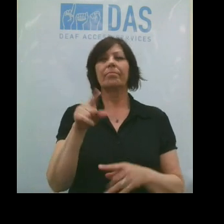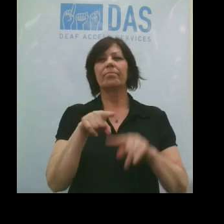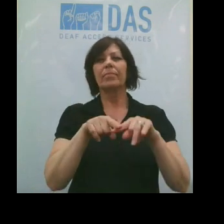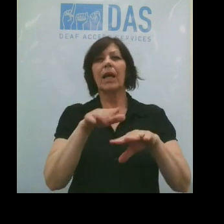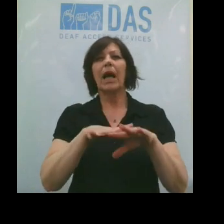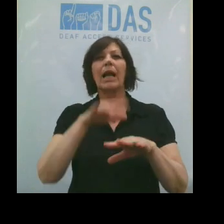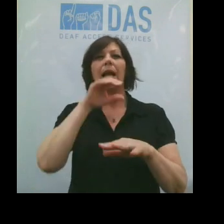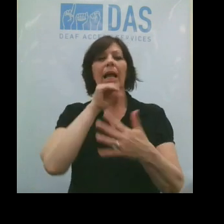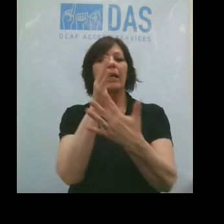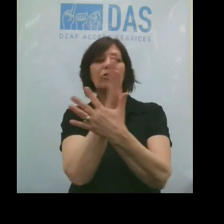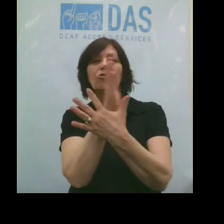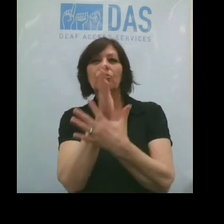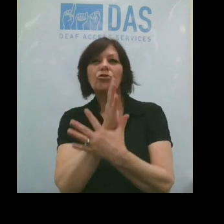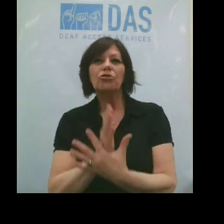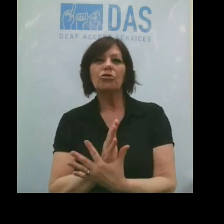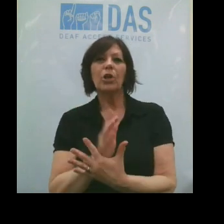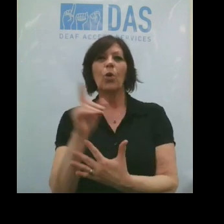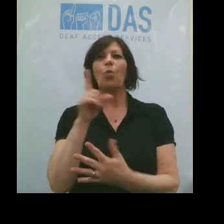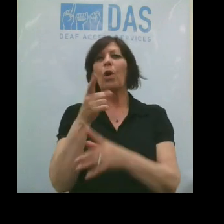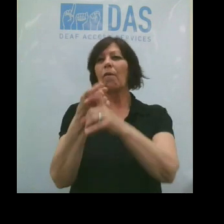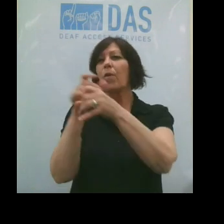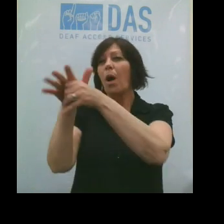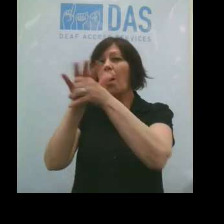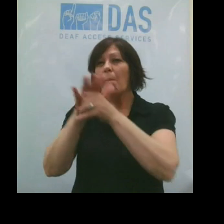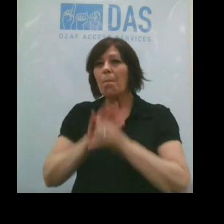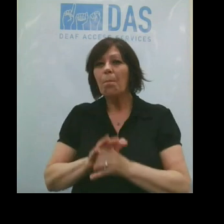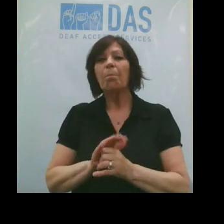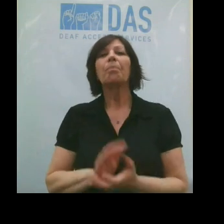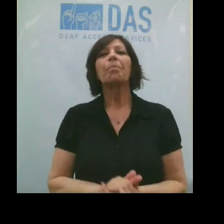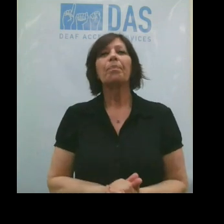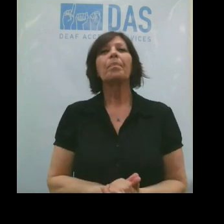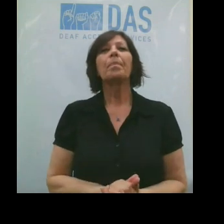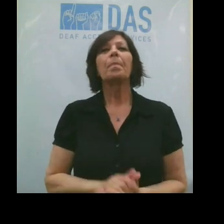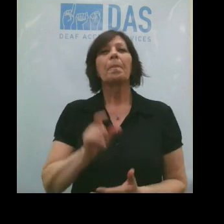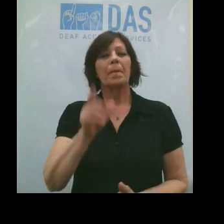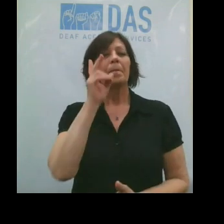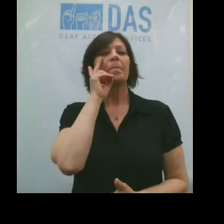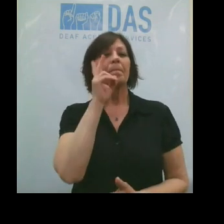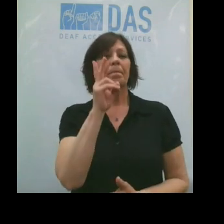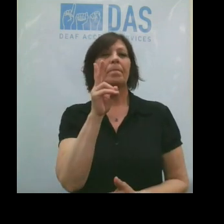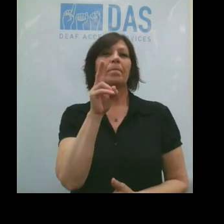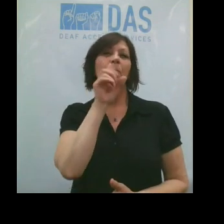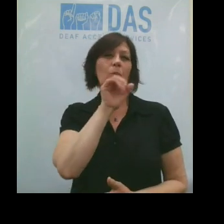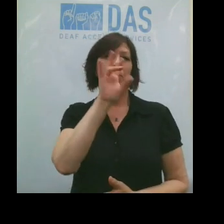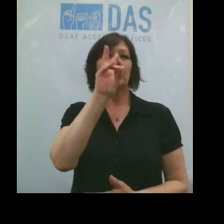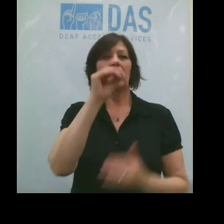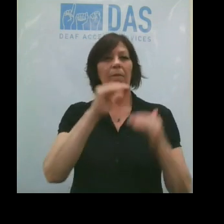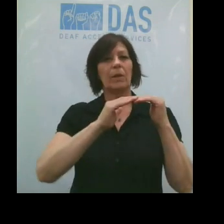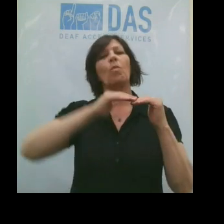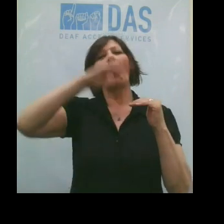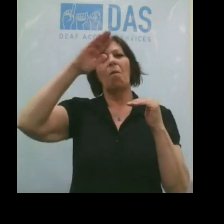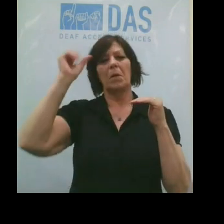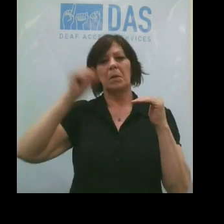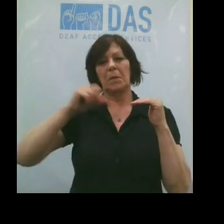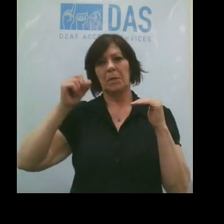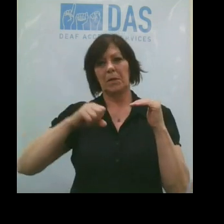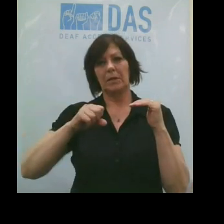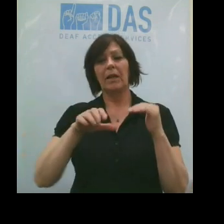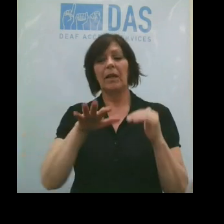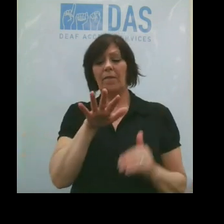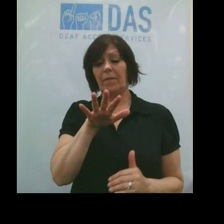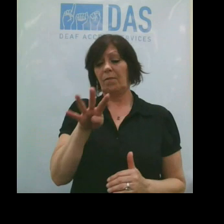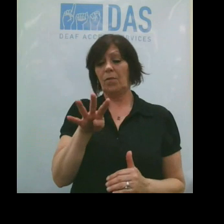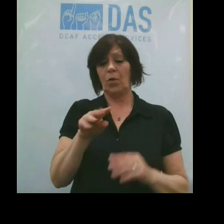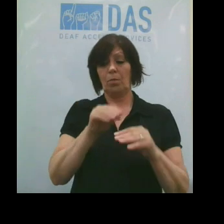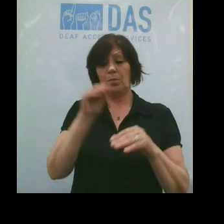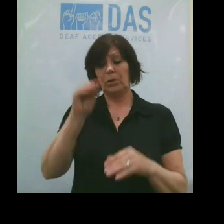and where the deaths are particularly coming from. And once again, we are seeing it in the 70 and over category. 54% of